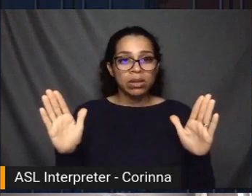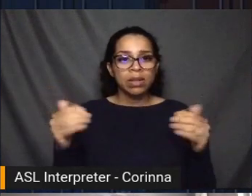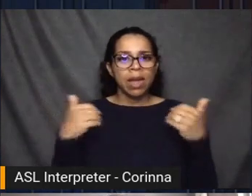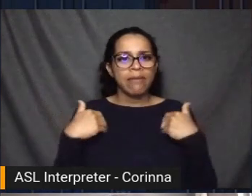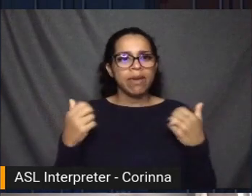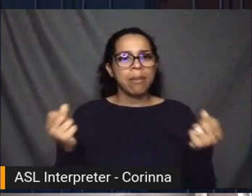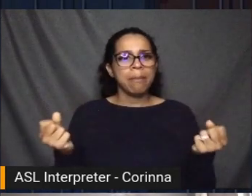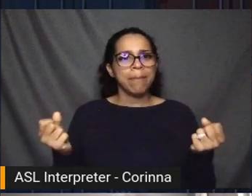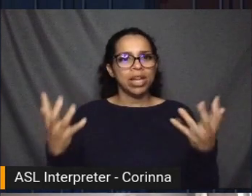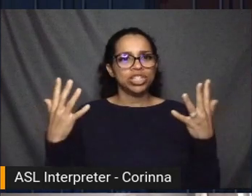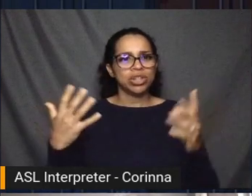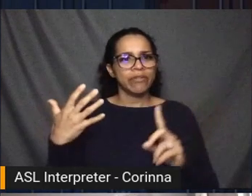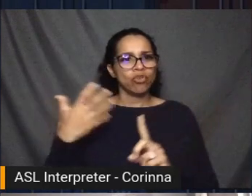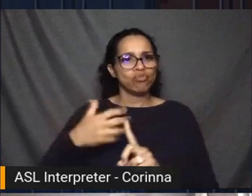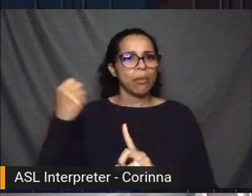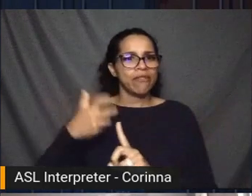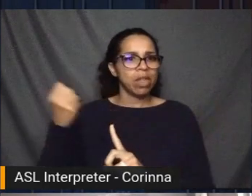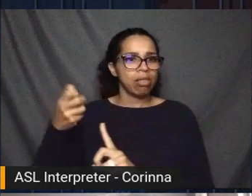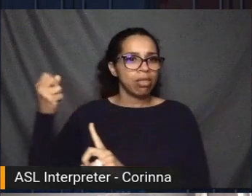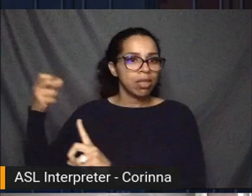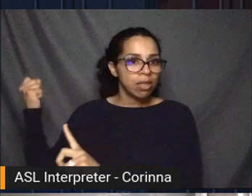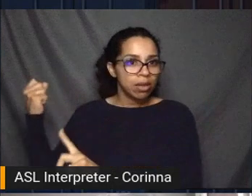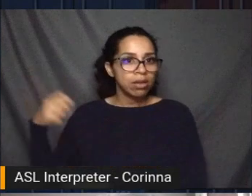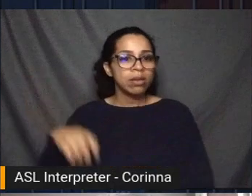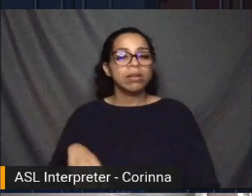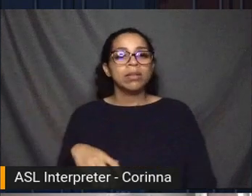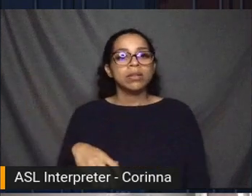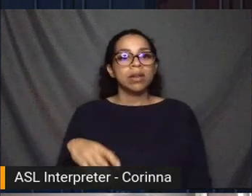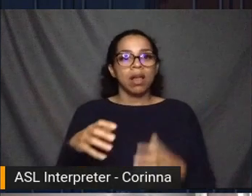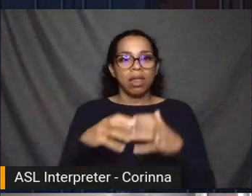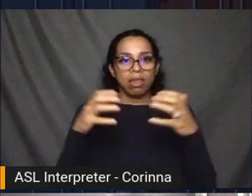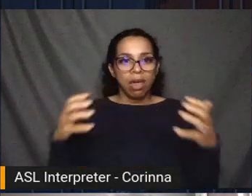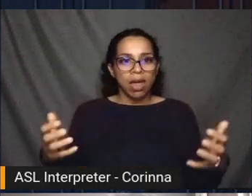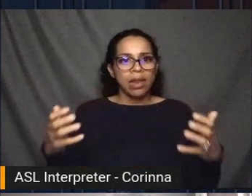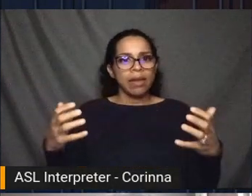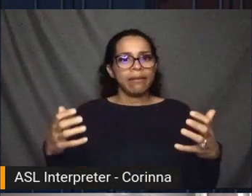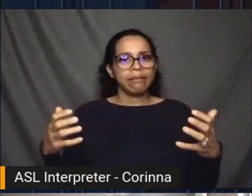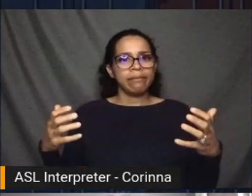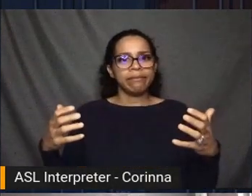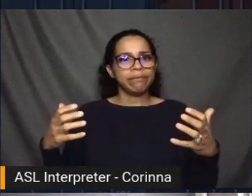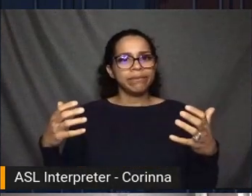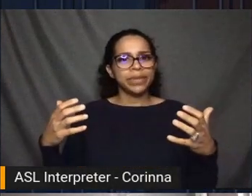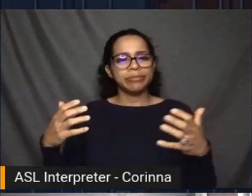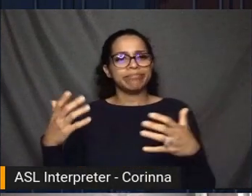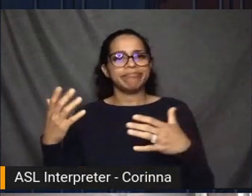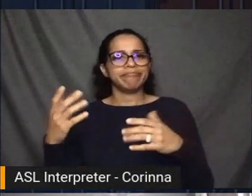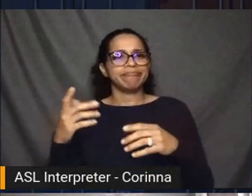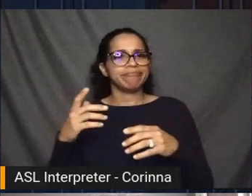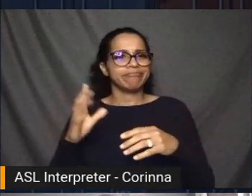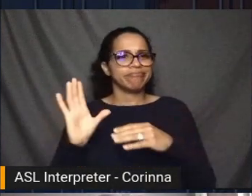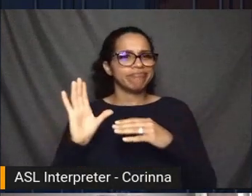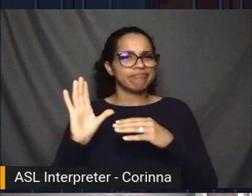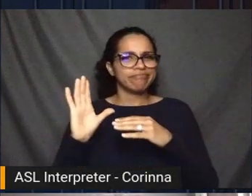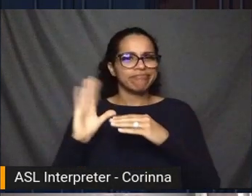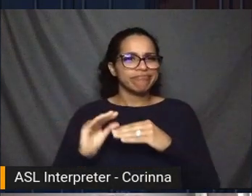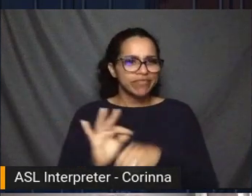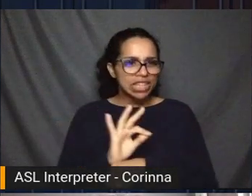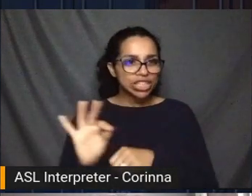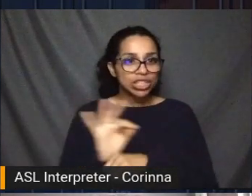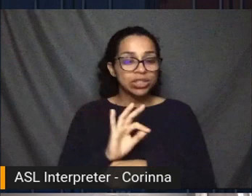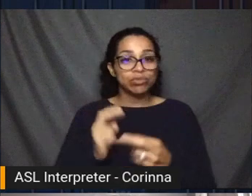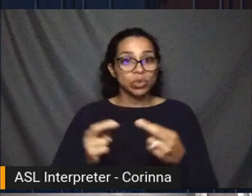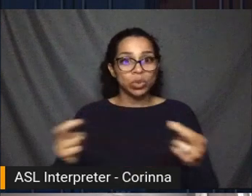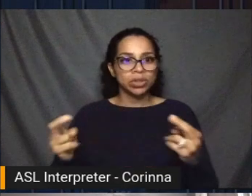of removals. Basically, a lot of deprecated resources that were just removed. One of them is the